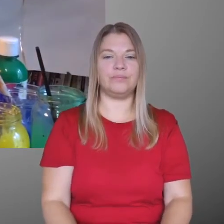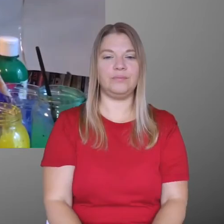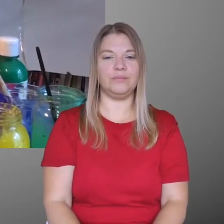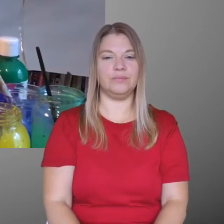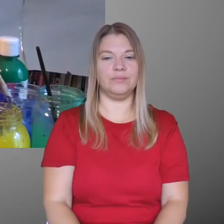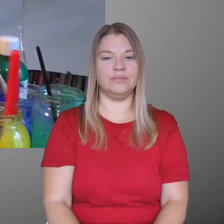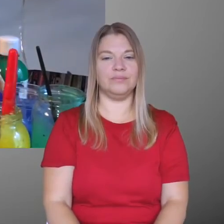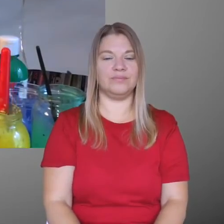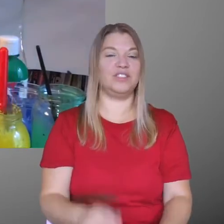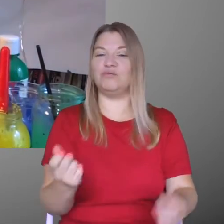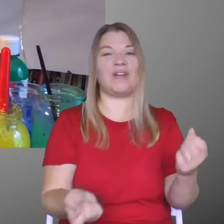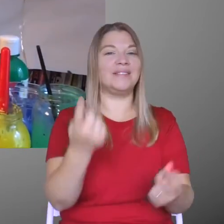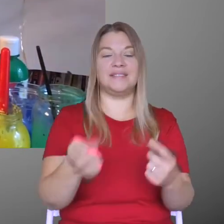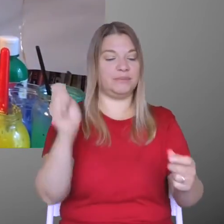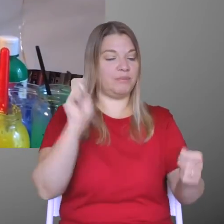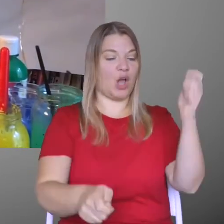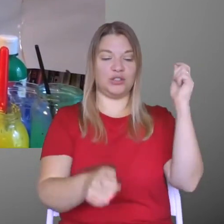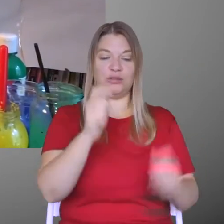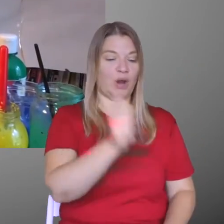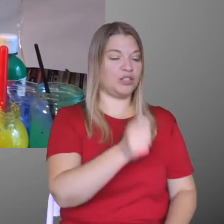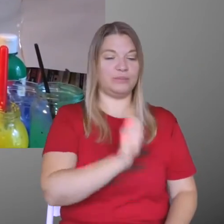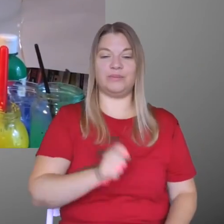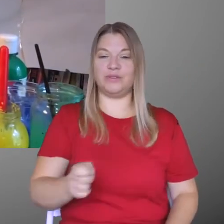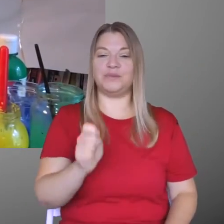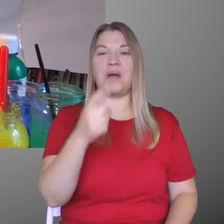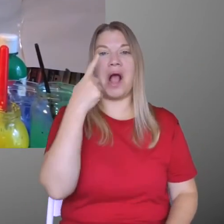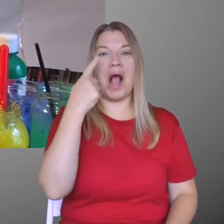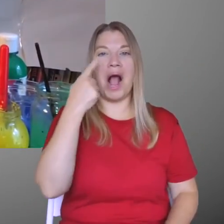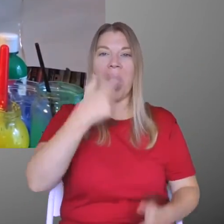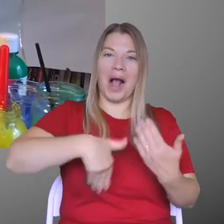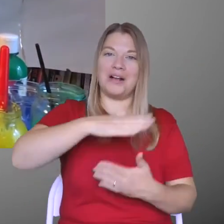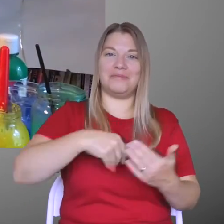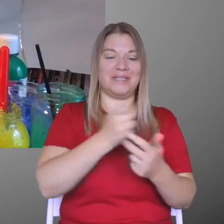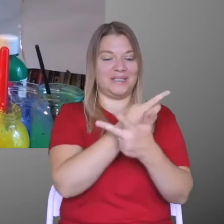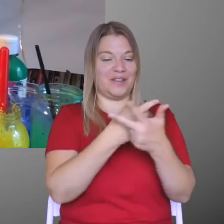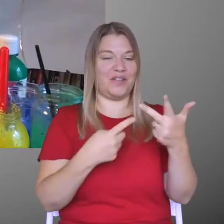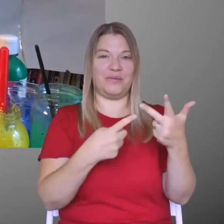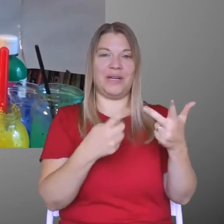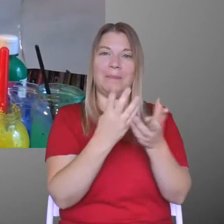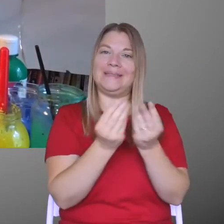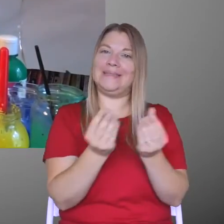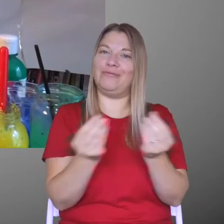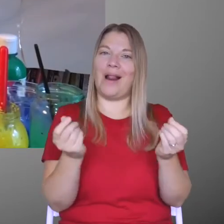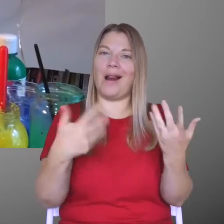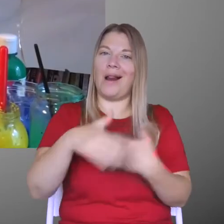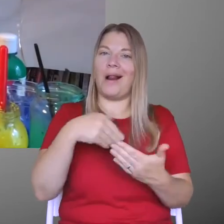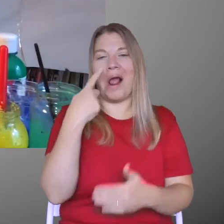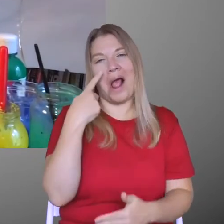nice random fashion, and see what happens when I mix all three techniques together. So let's give it a blow.